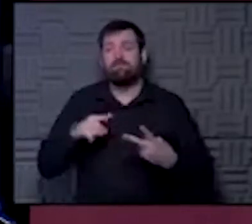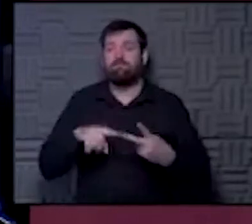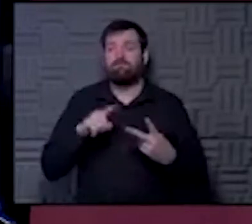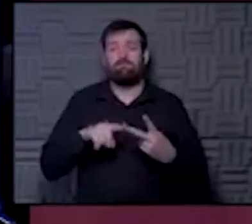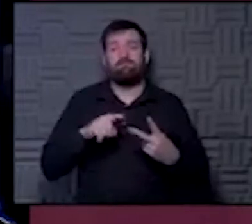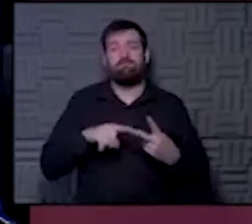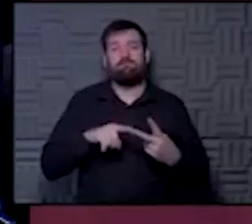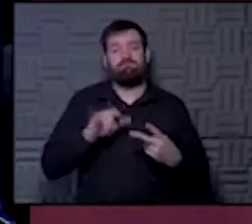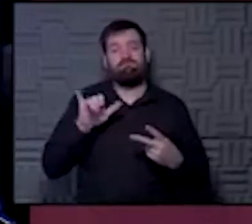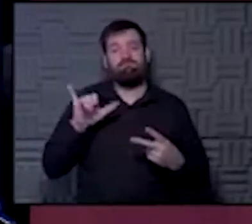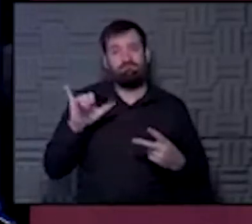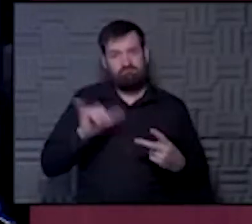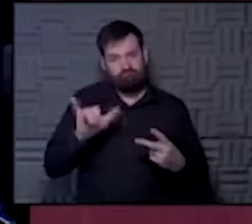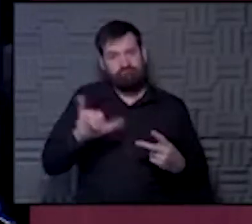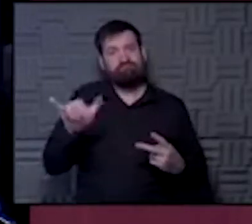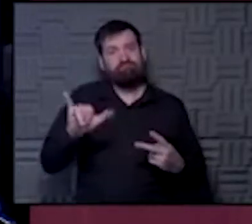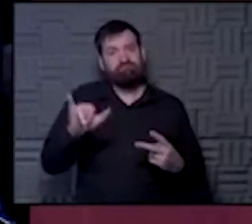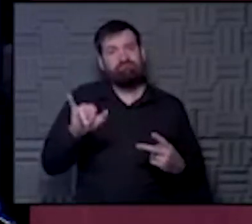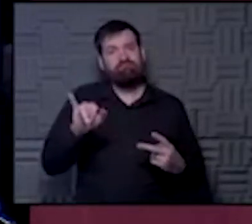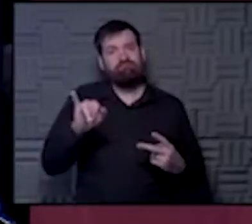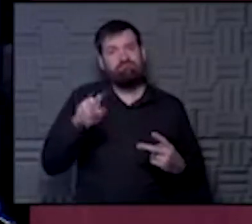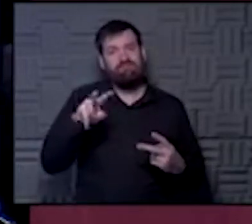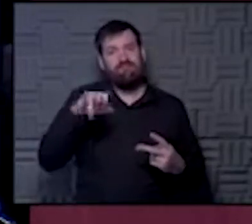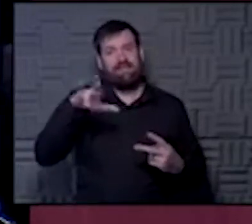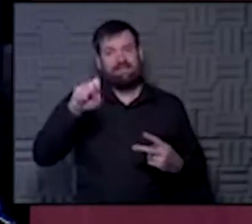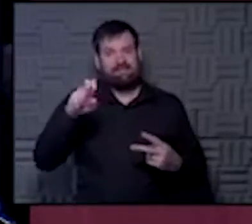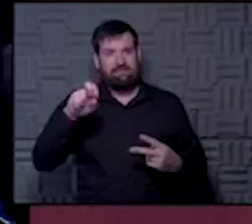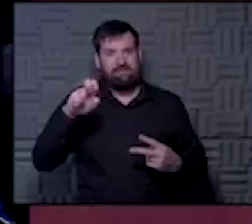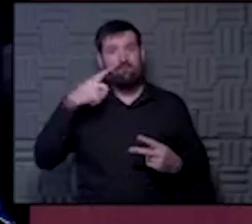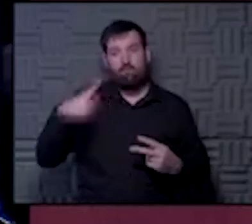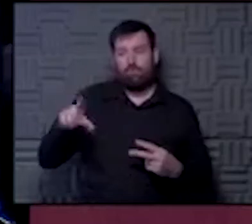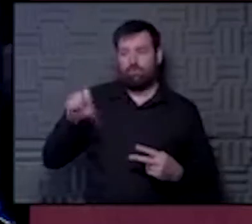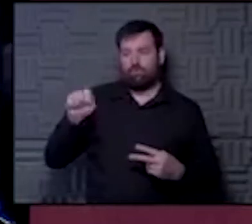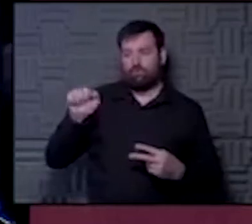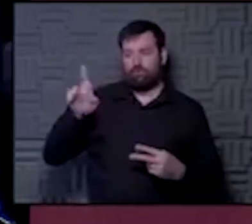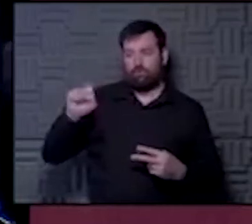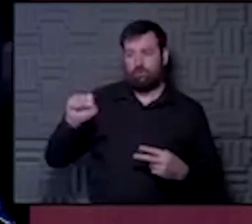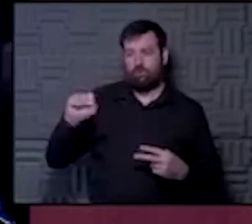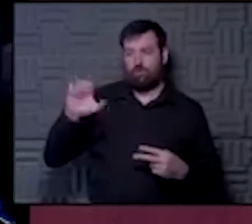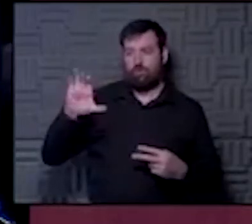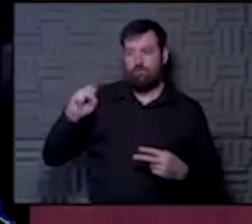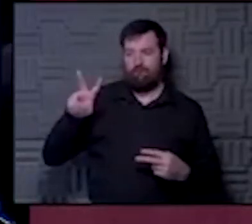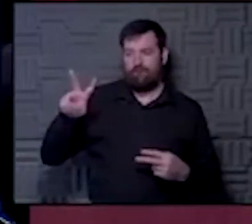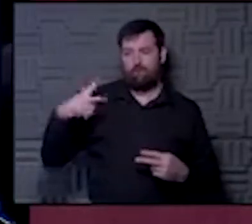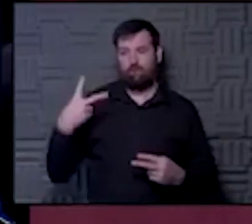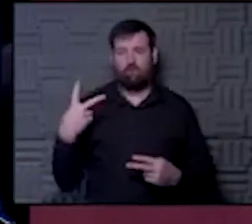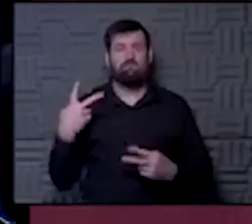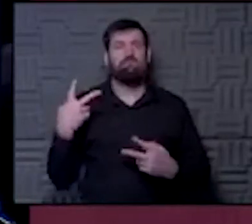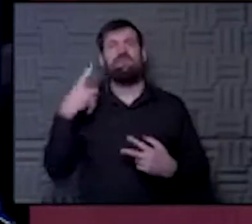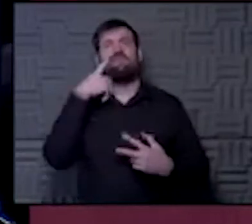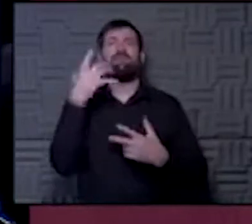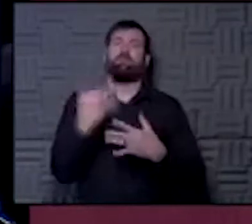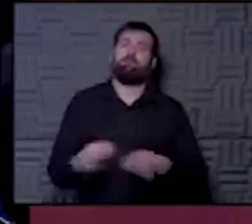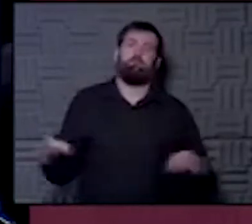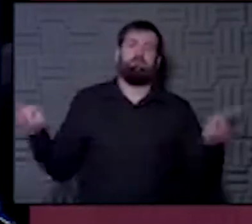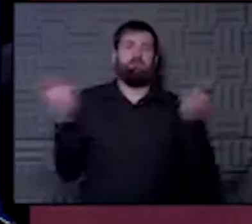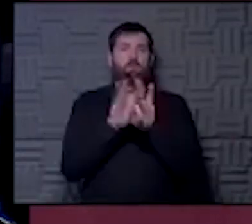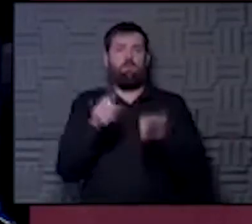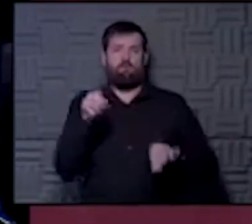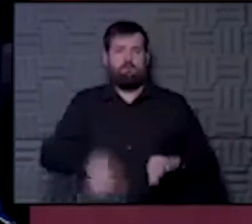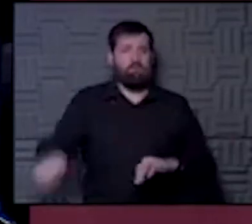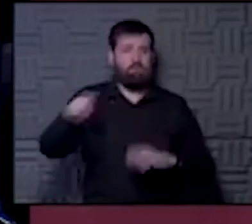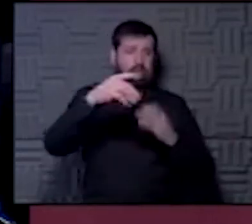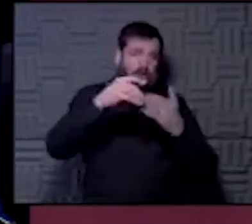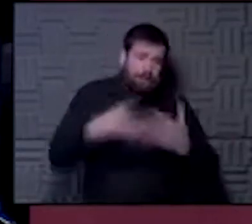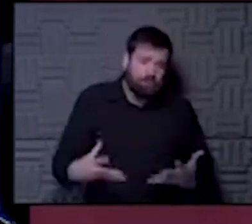our vaccinations for SARS-CoV-2 right here. I think it's really important to send a message for leaders to be able